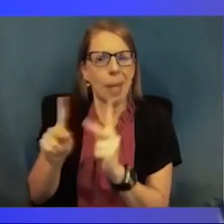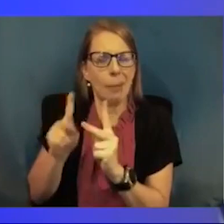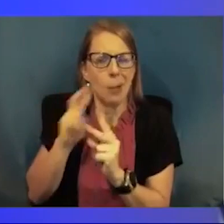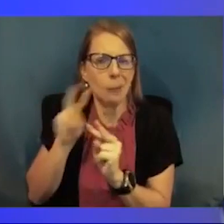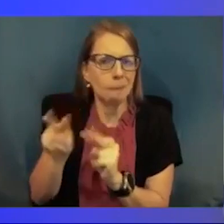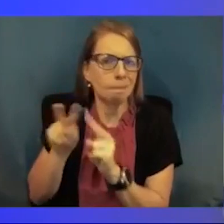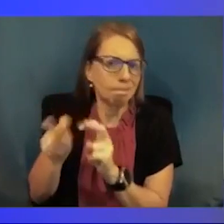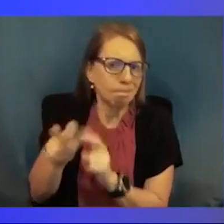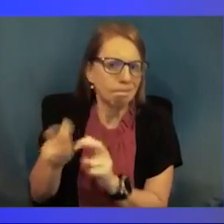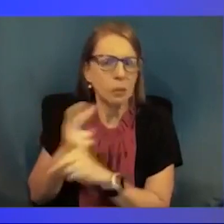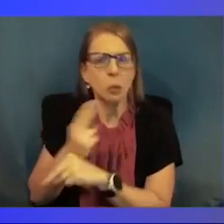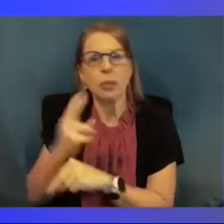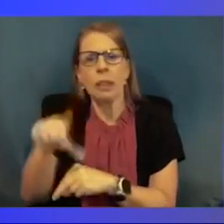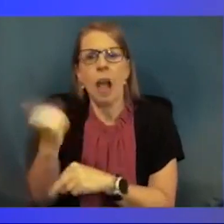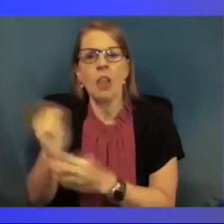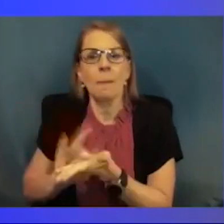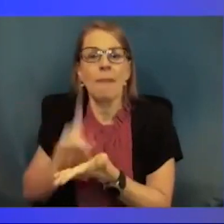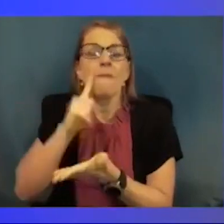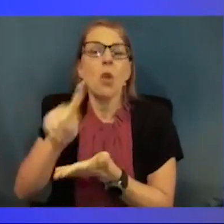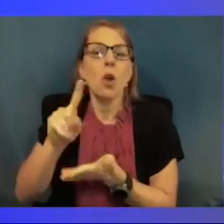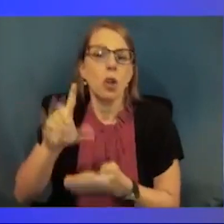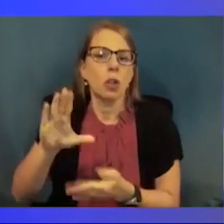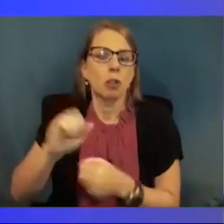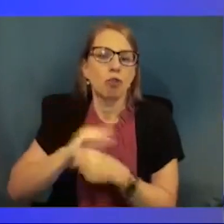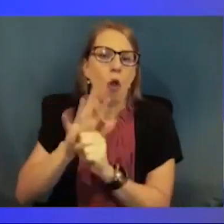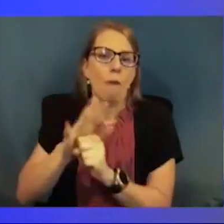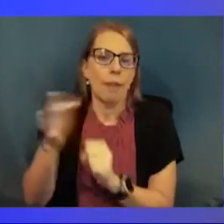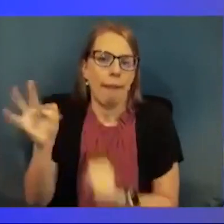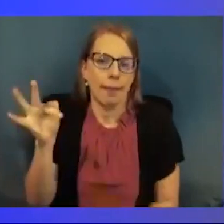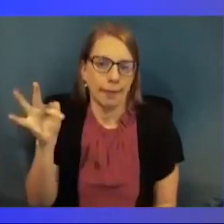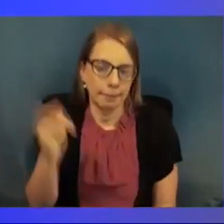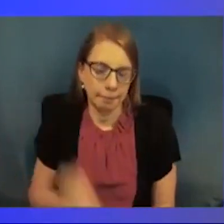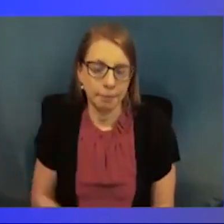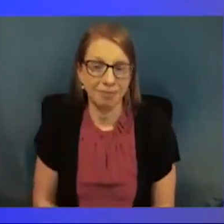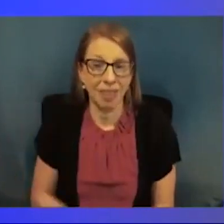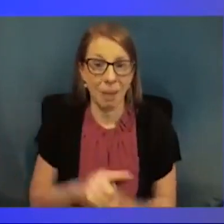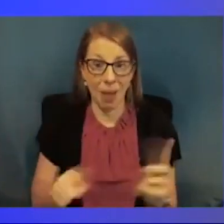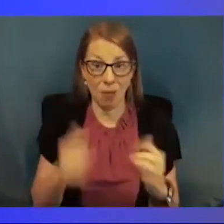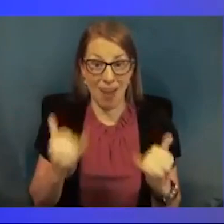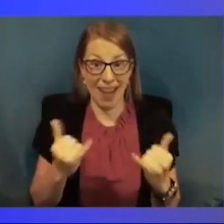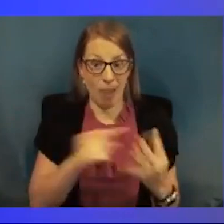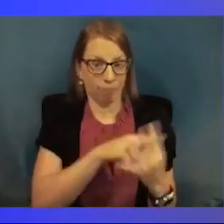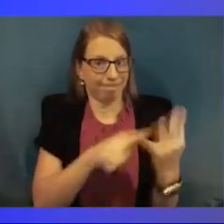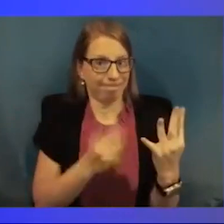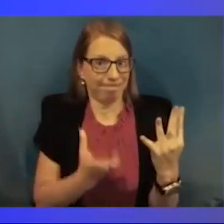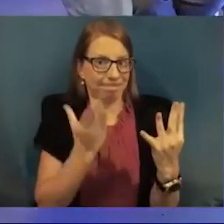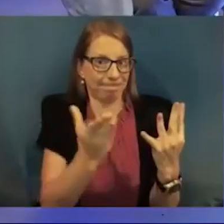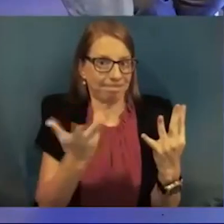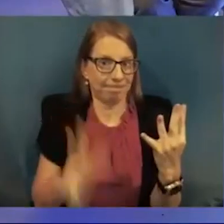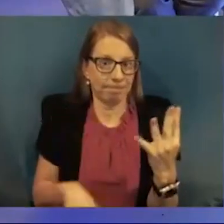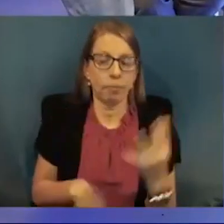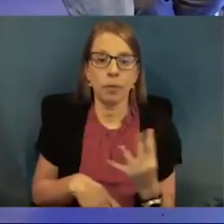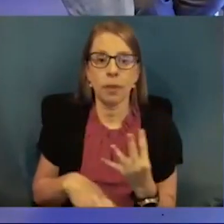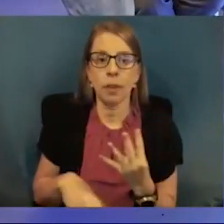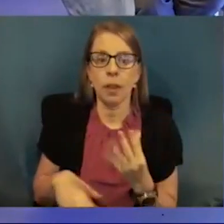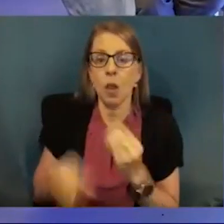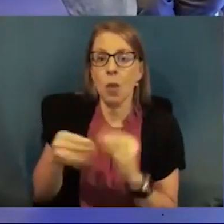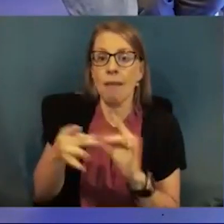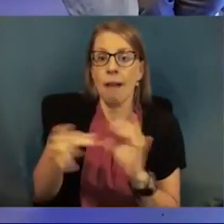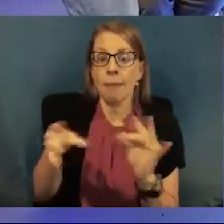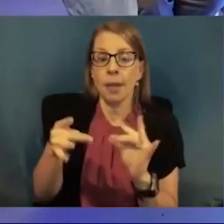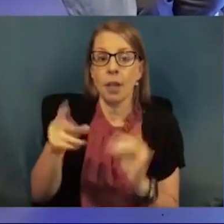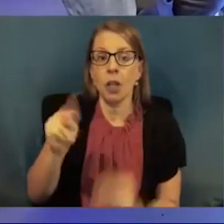other drugs for COVID-19, but as of yet, those are the only things that are really recommended. And two quick comments. First, New England Journal of Medicine this week